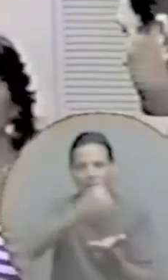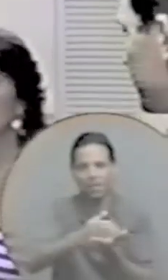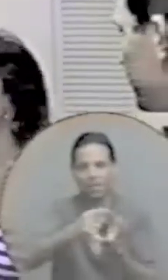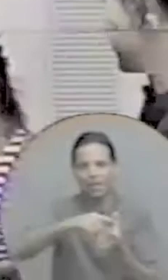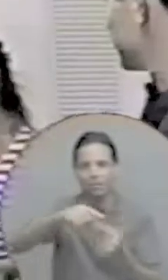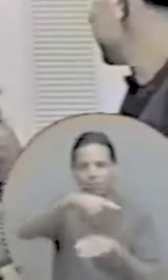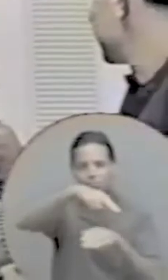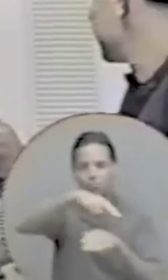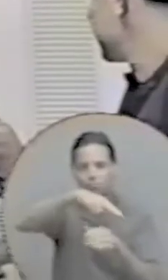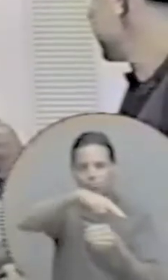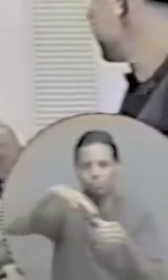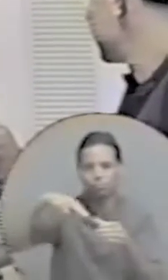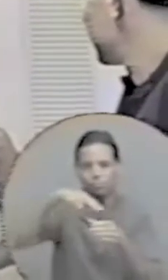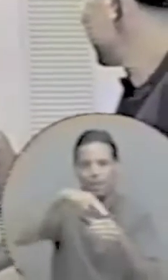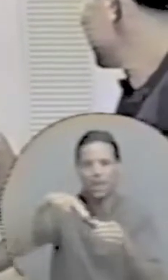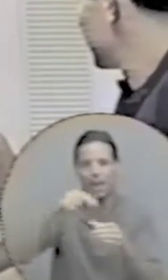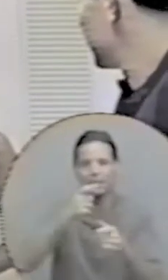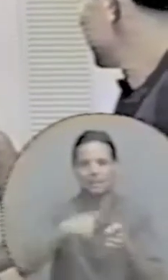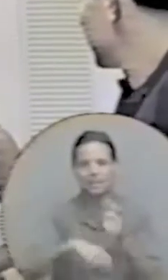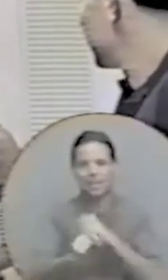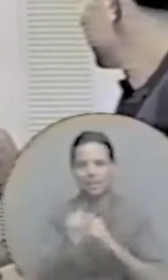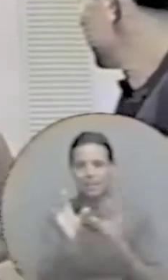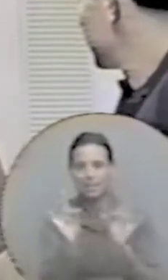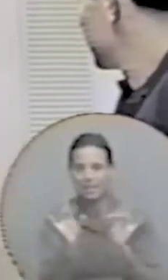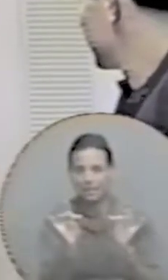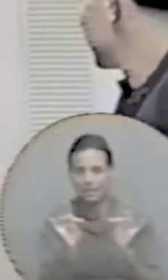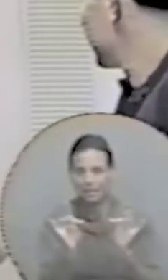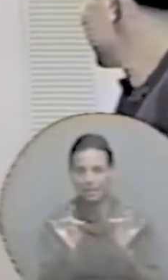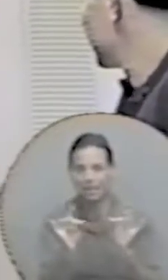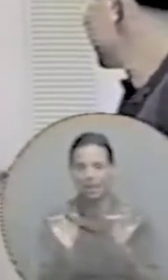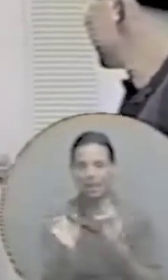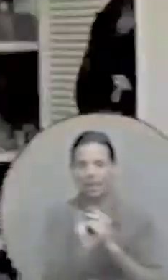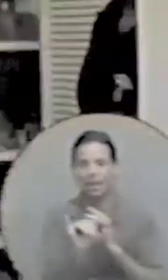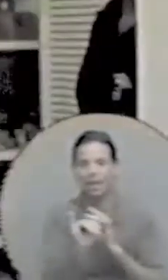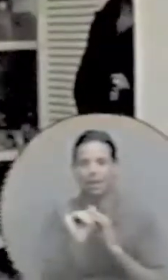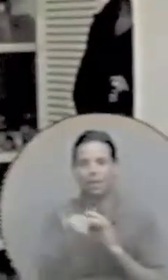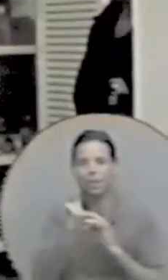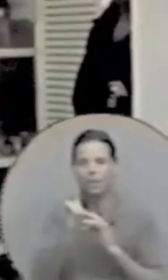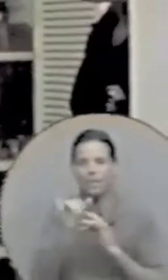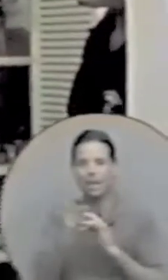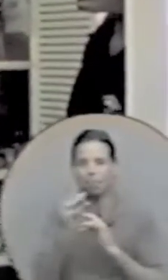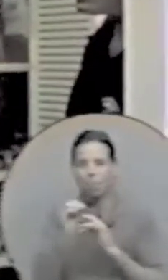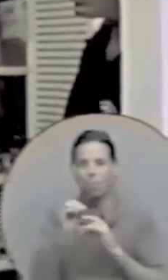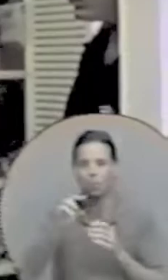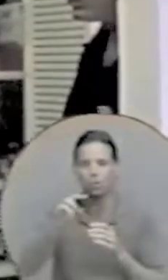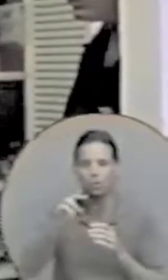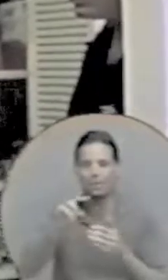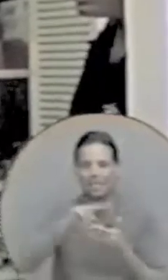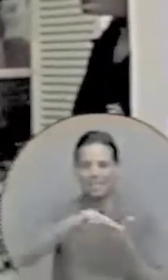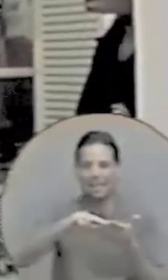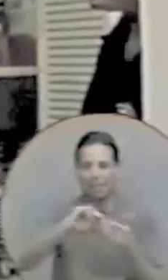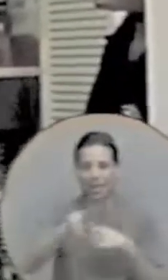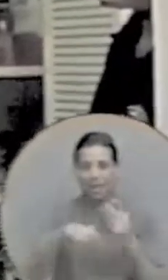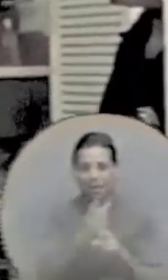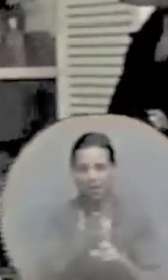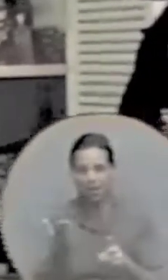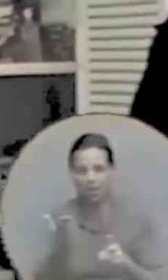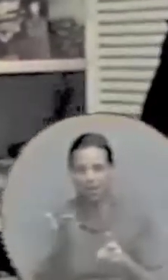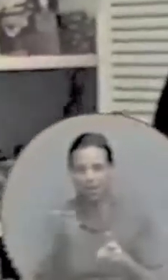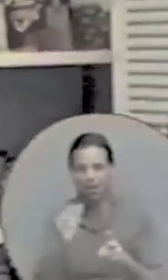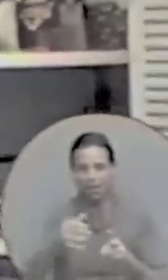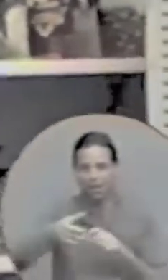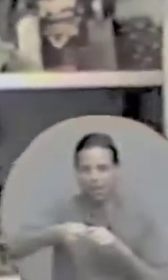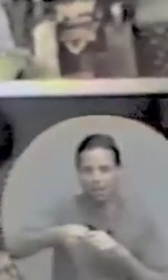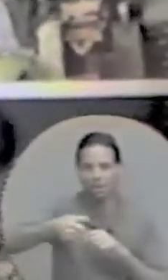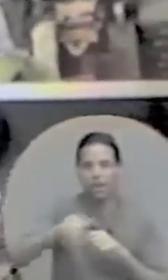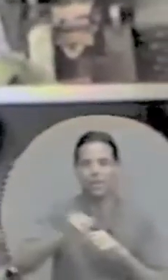on the top of the can. And instead of having a sticky back, the way those Dymotape types of things have, the embossing